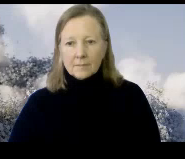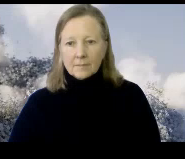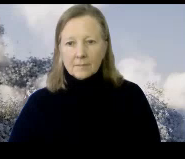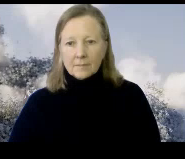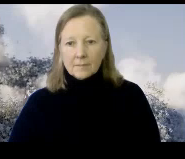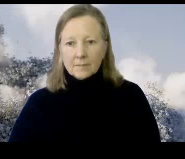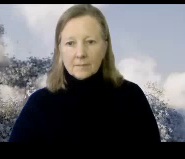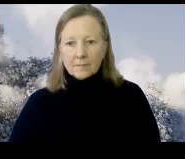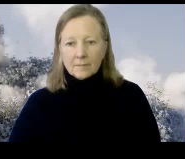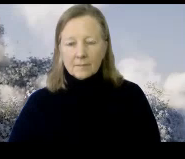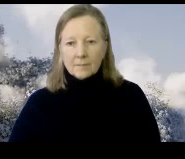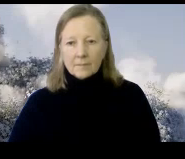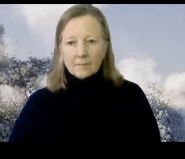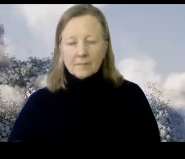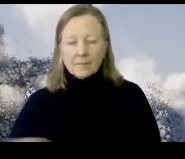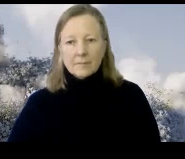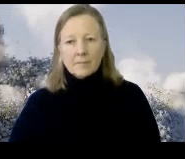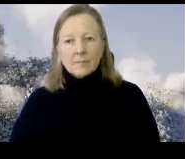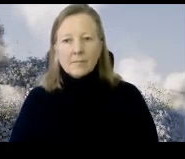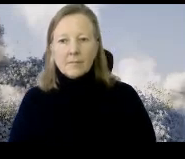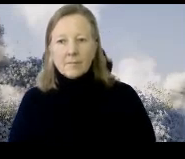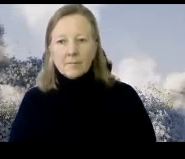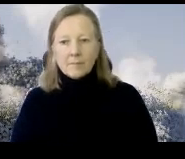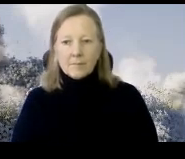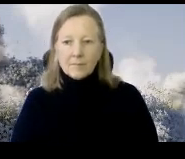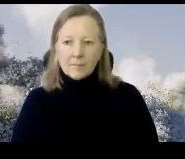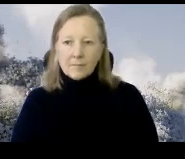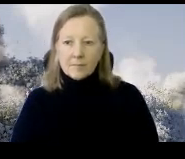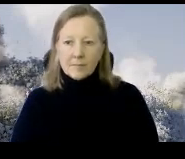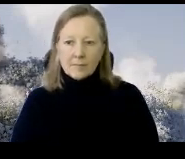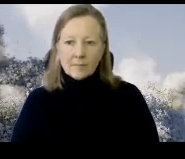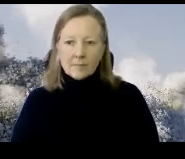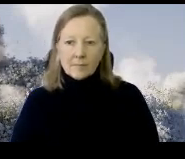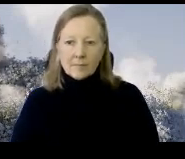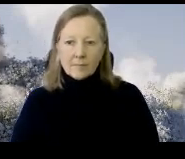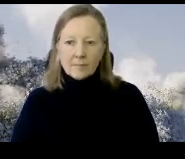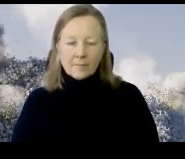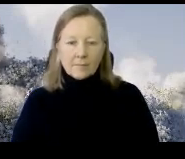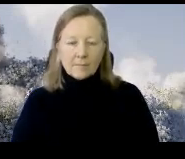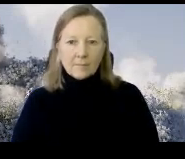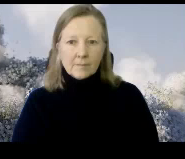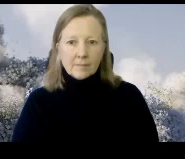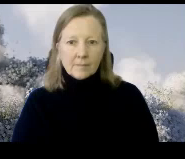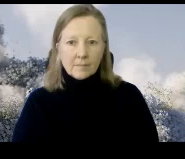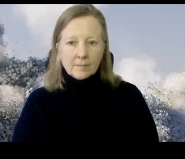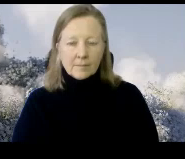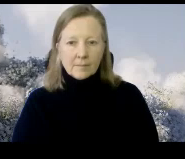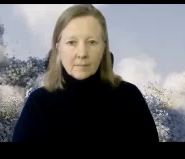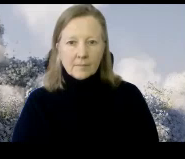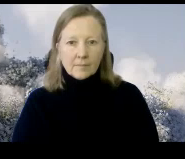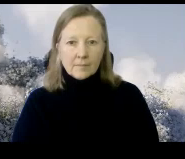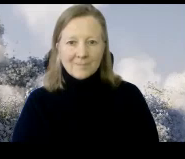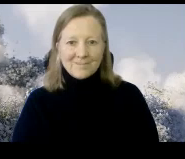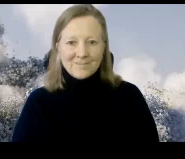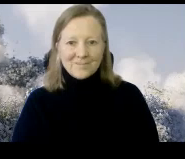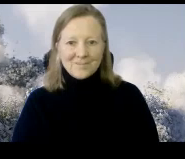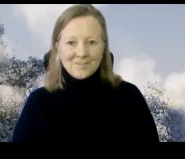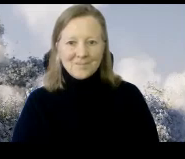find us on social media to stay updated on our latest events. And we do have a very popular newsletter that goes